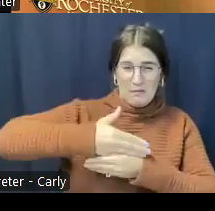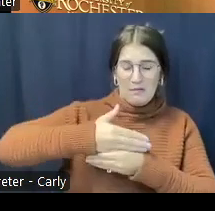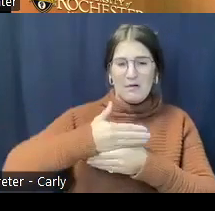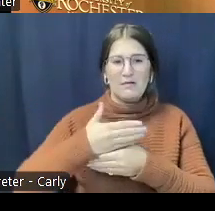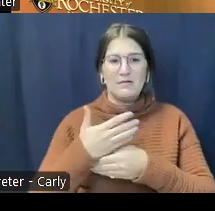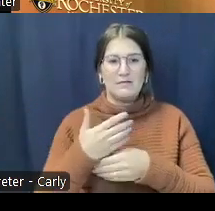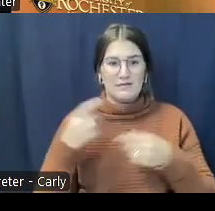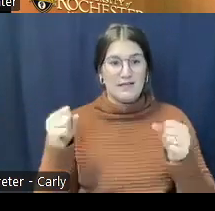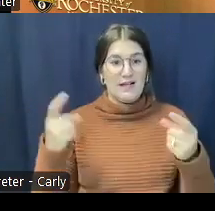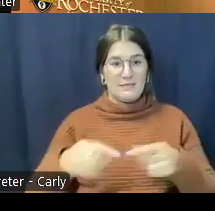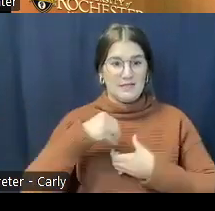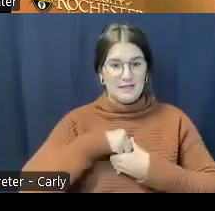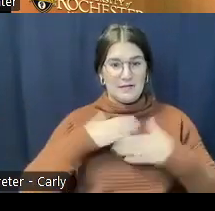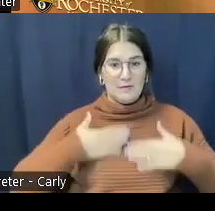body.